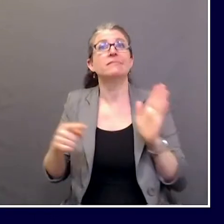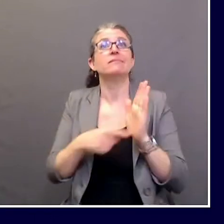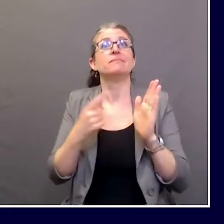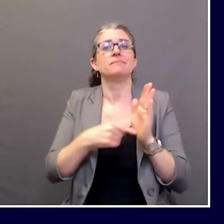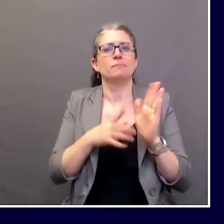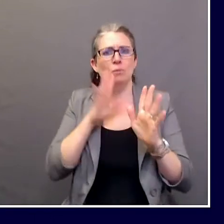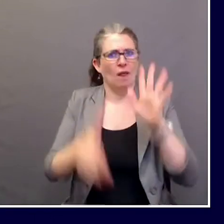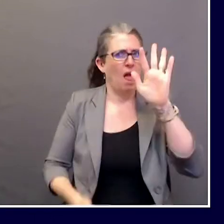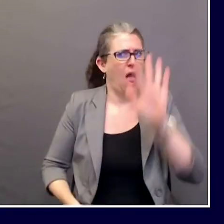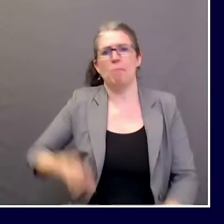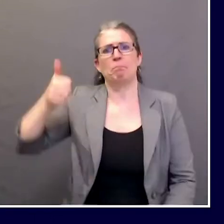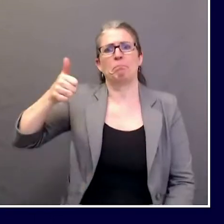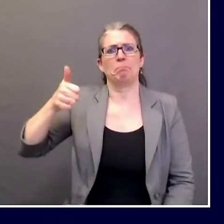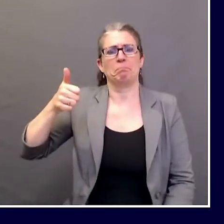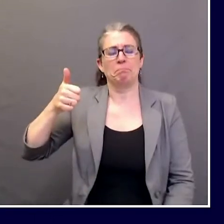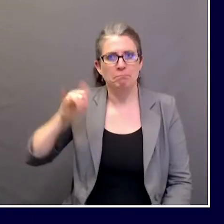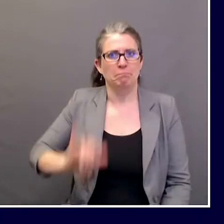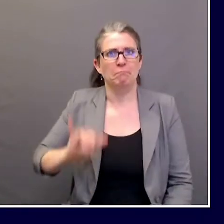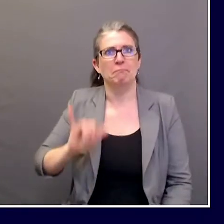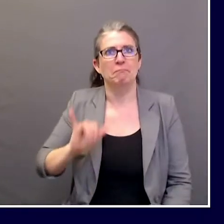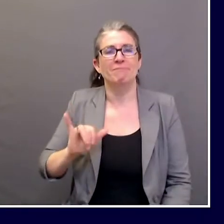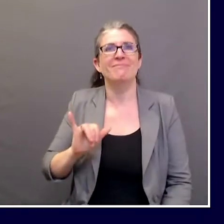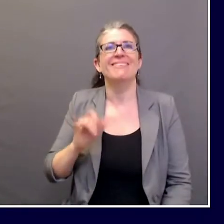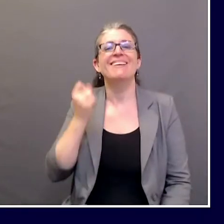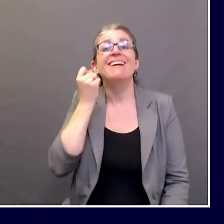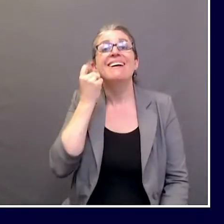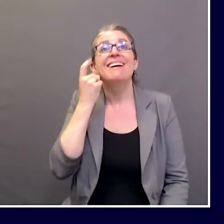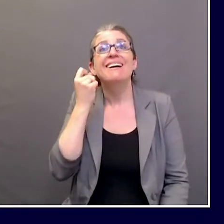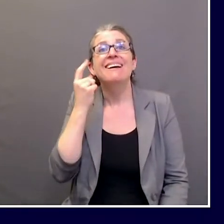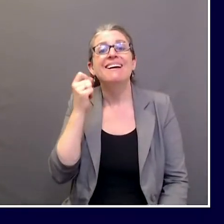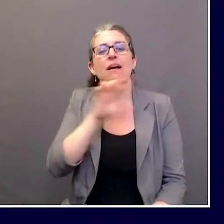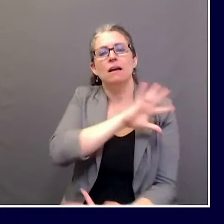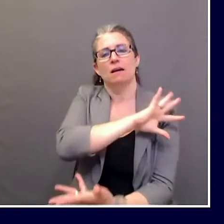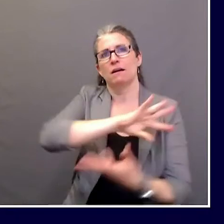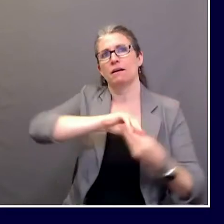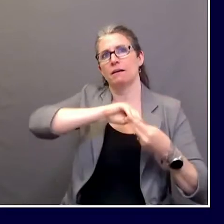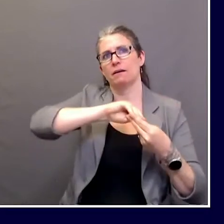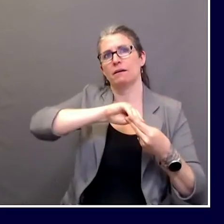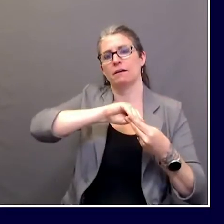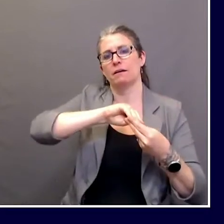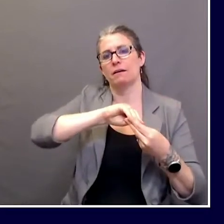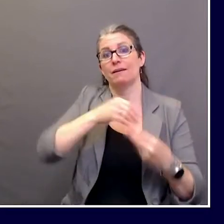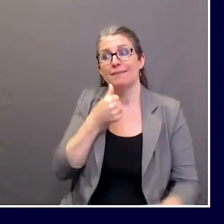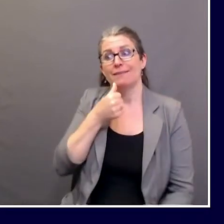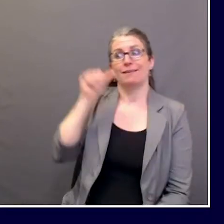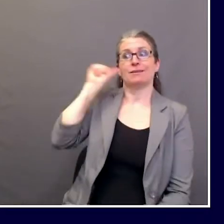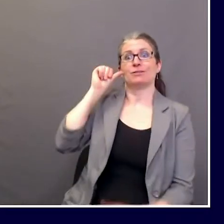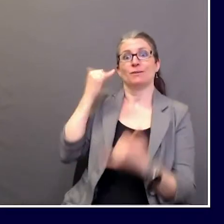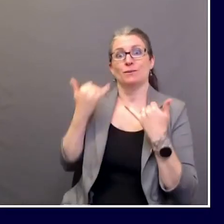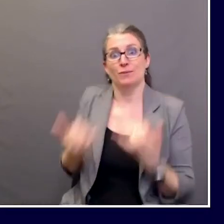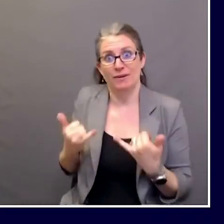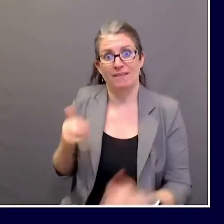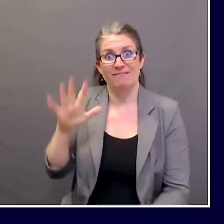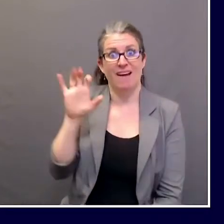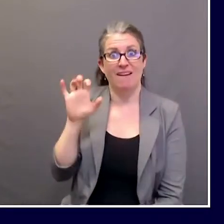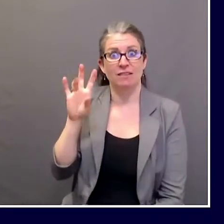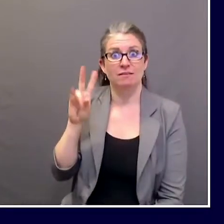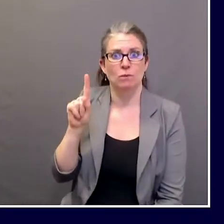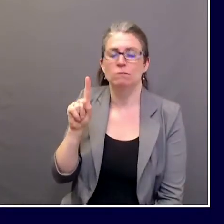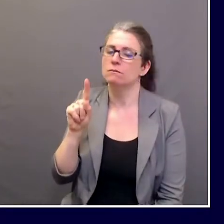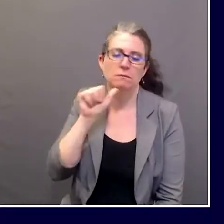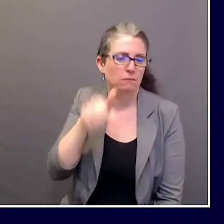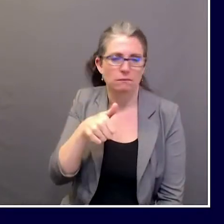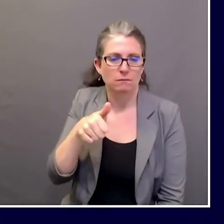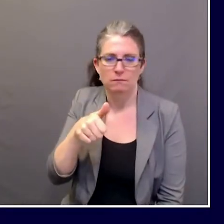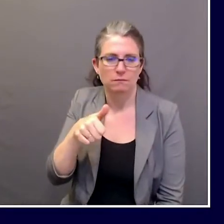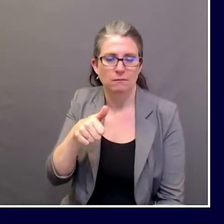doesn't necessarily reflect what happened within the preceding 24 hours. If and when that happens in the future again, I'll make sure